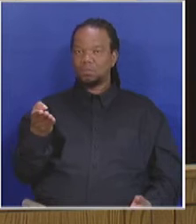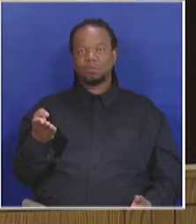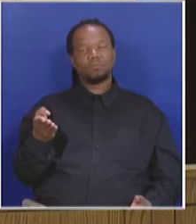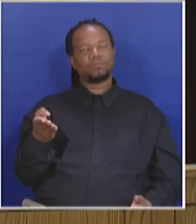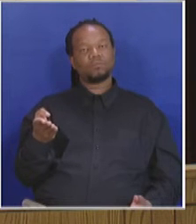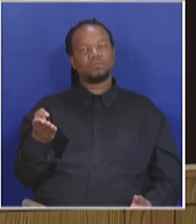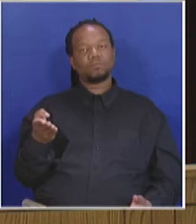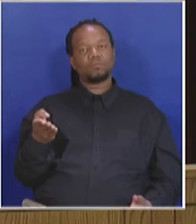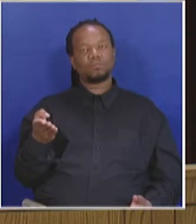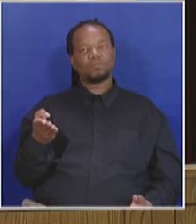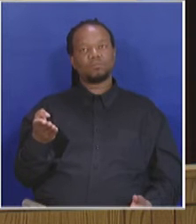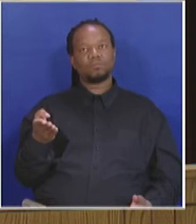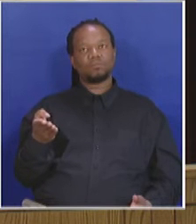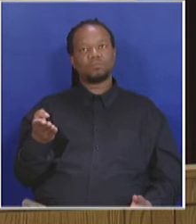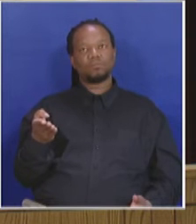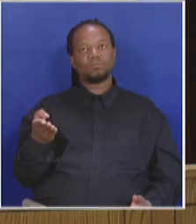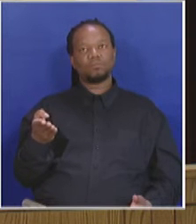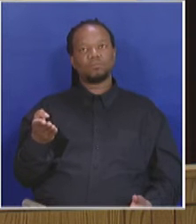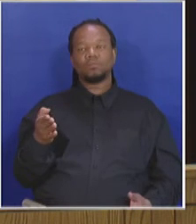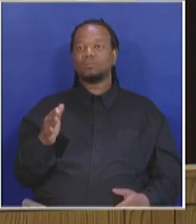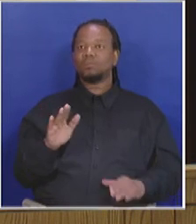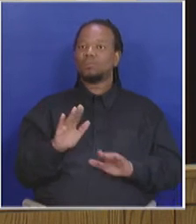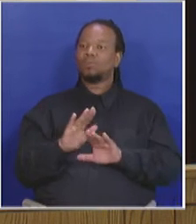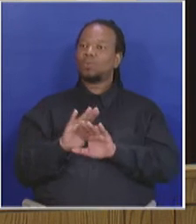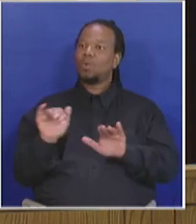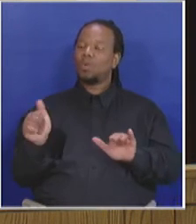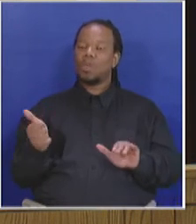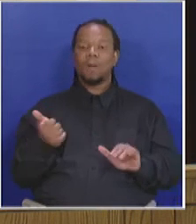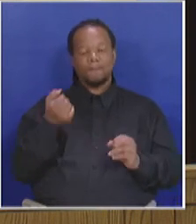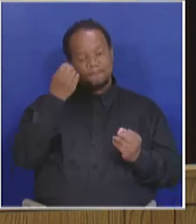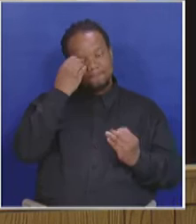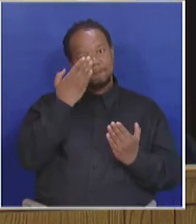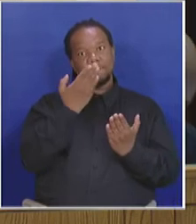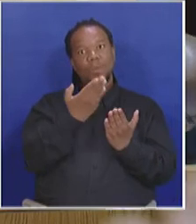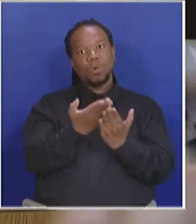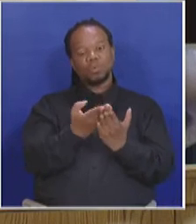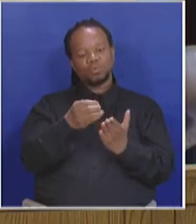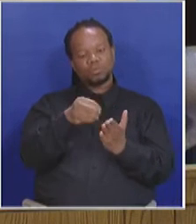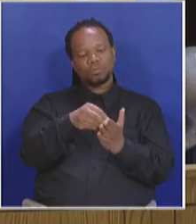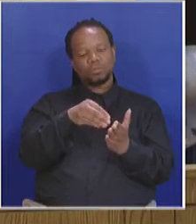to move for motions without notice.